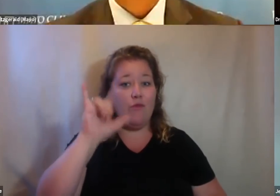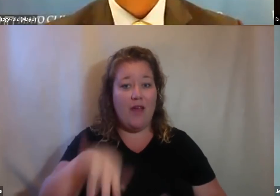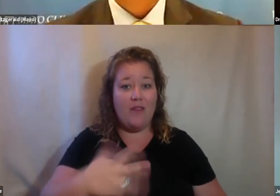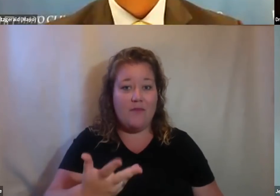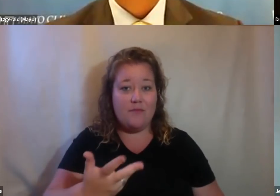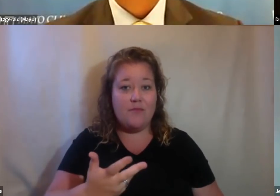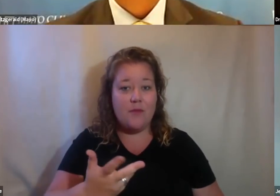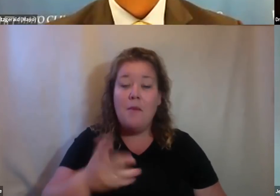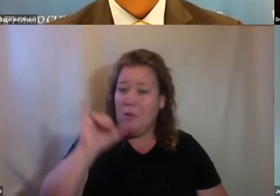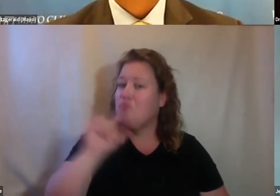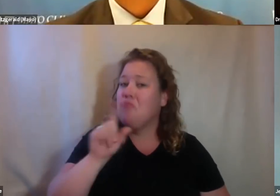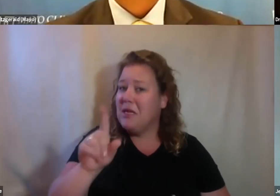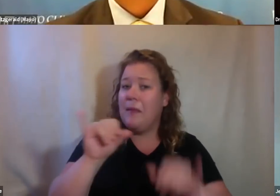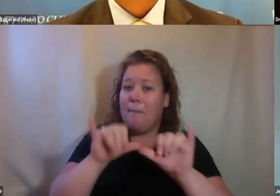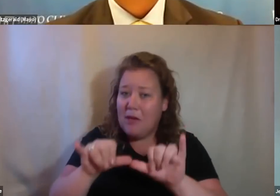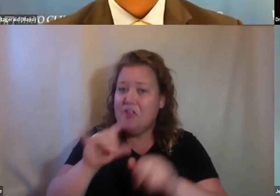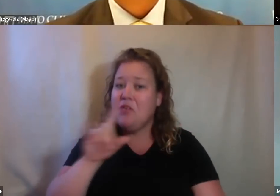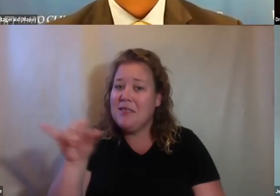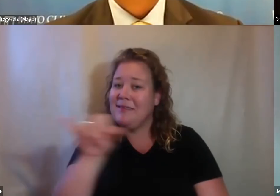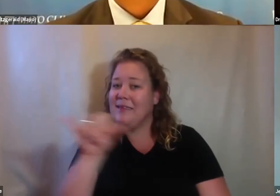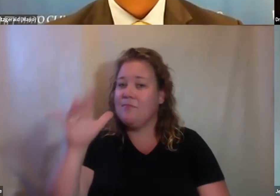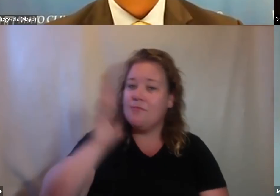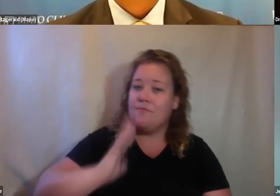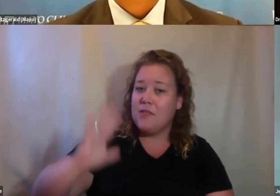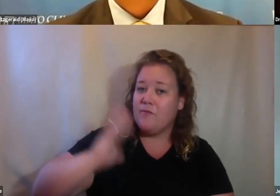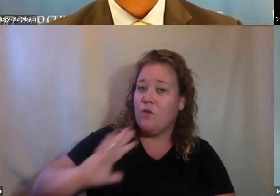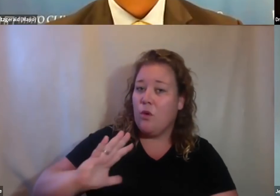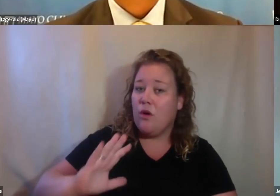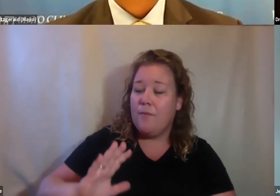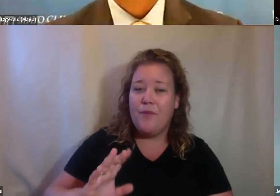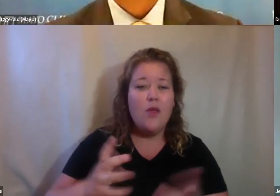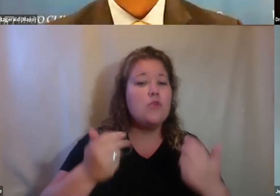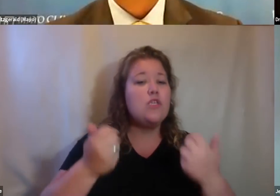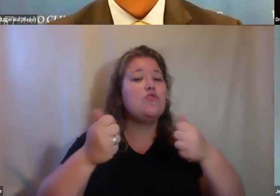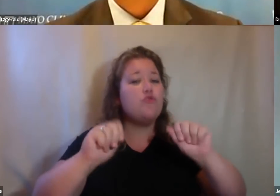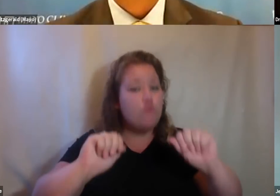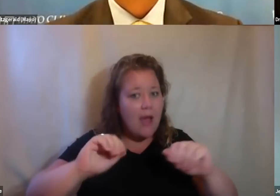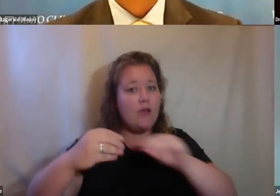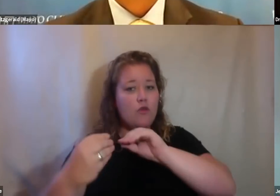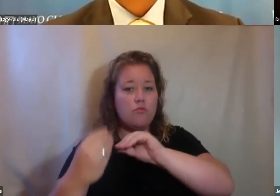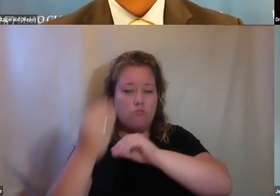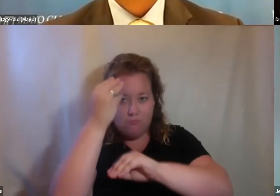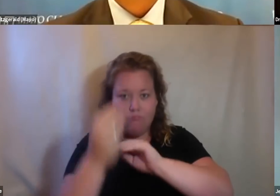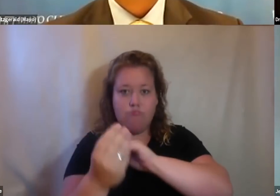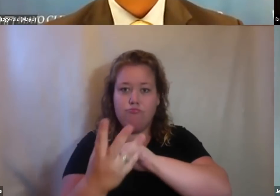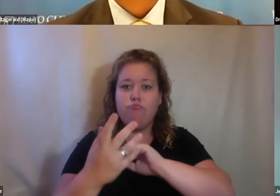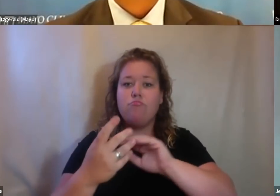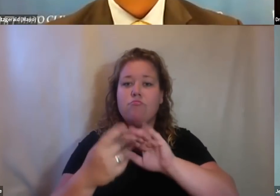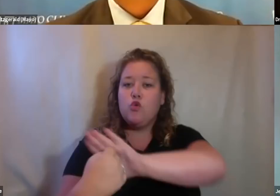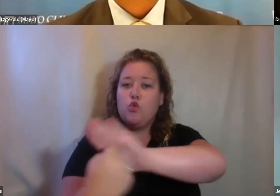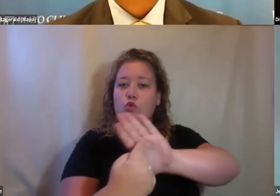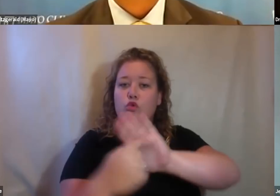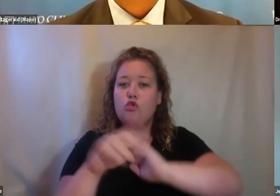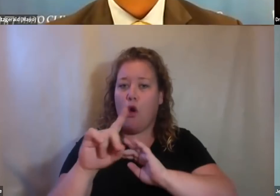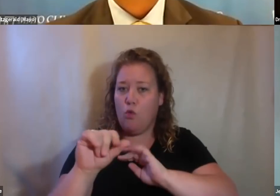reported on in the past. It's simply allowing the data to speak for itself and sharing recommendations that